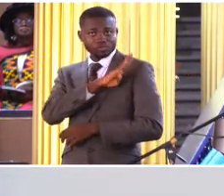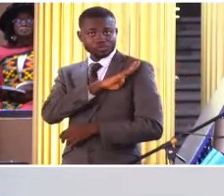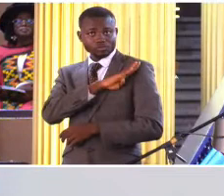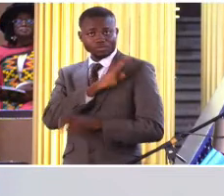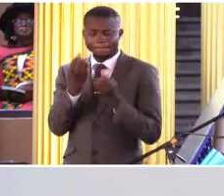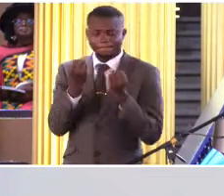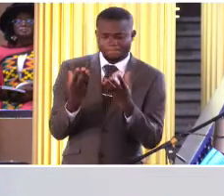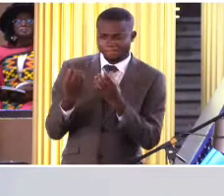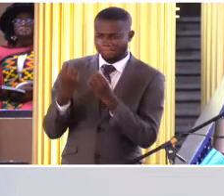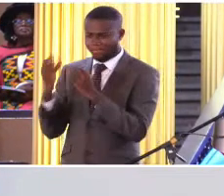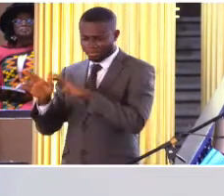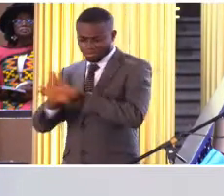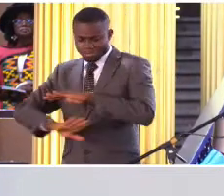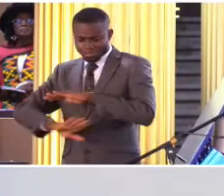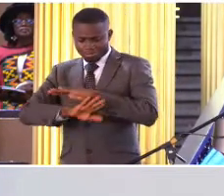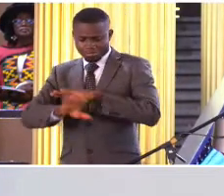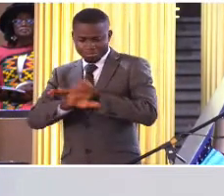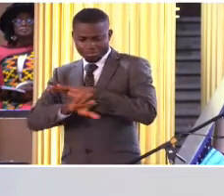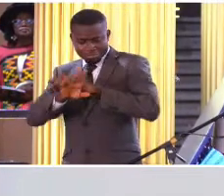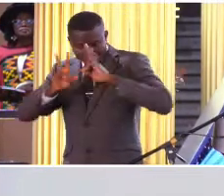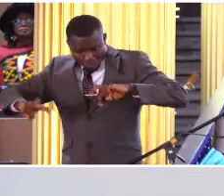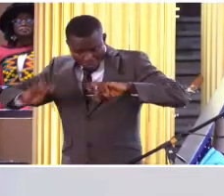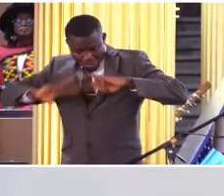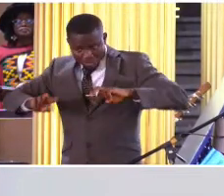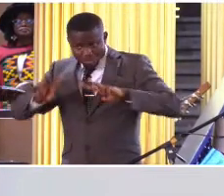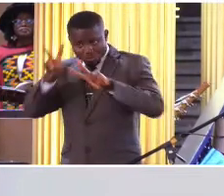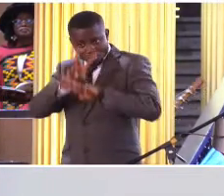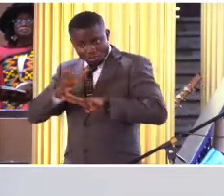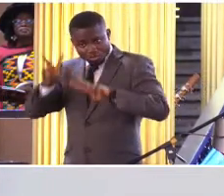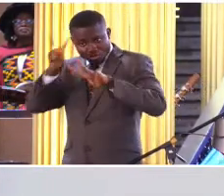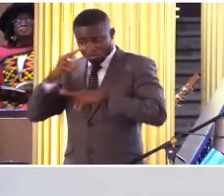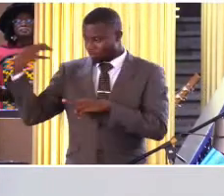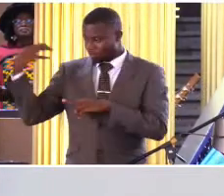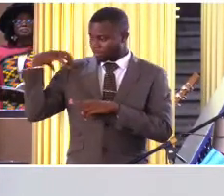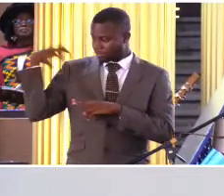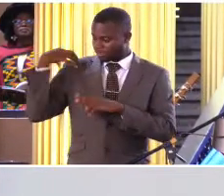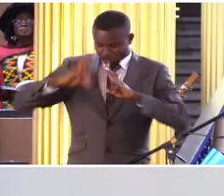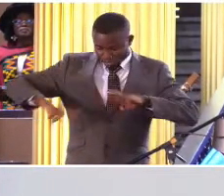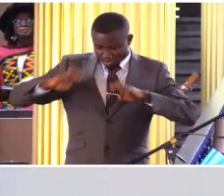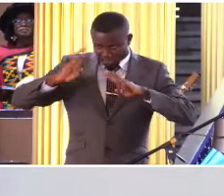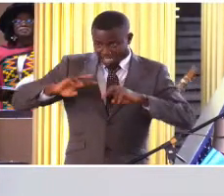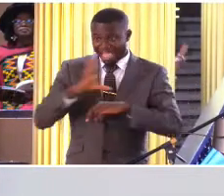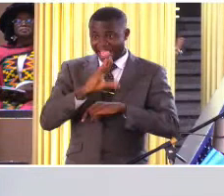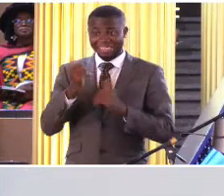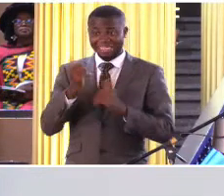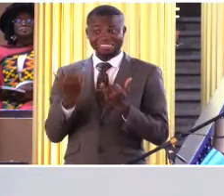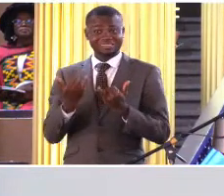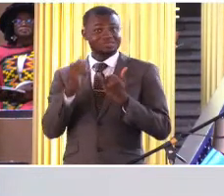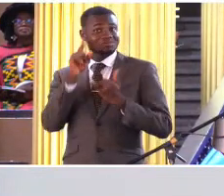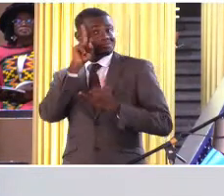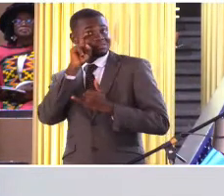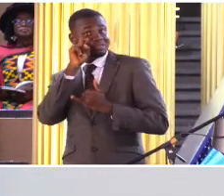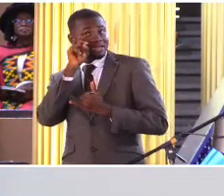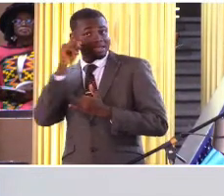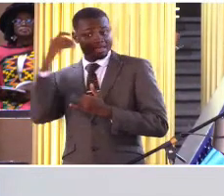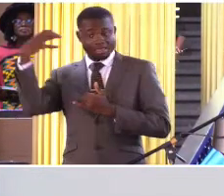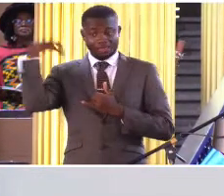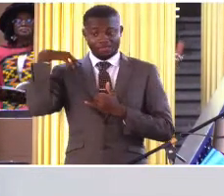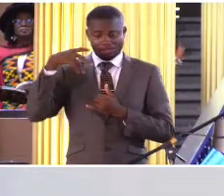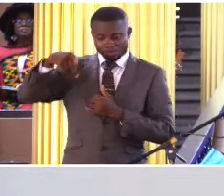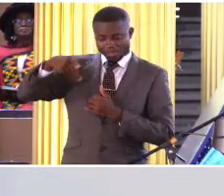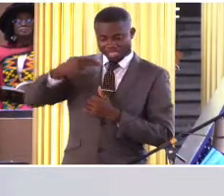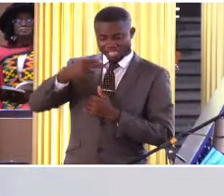numerous undergraduate dissertations, master's theses, and currently oversees MPhil and PhD